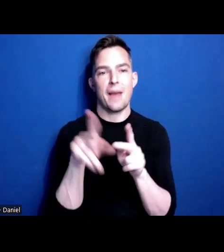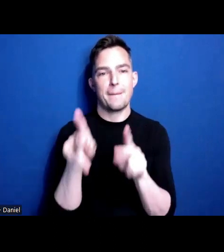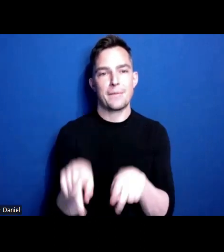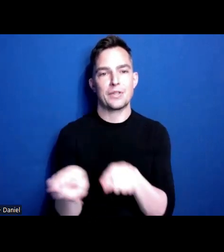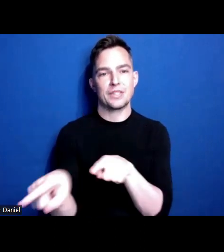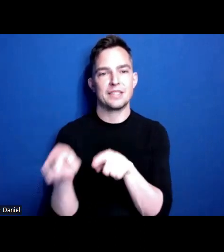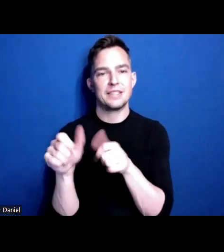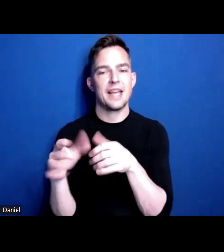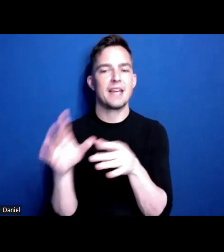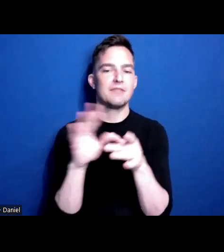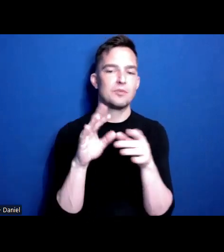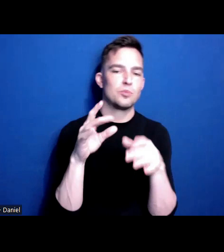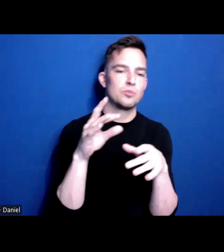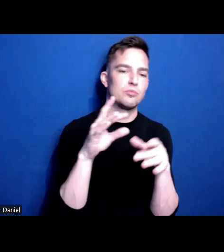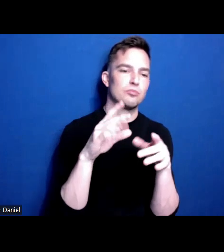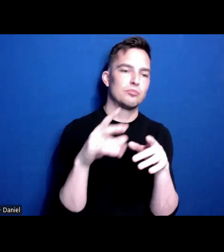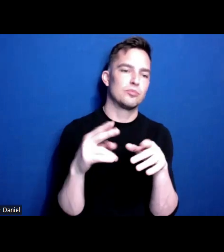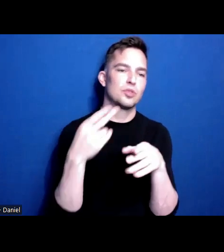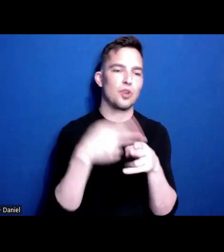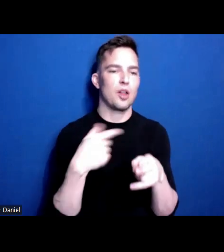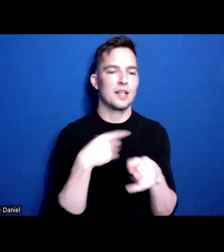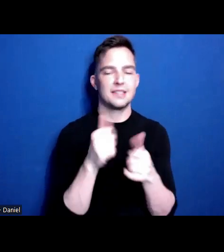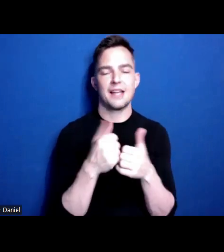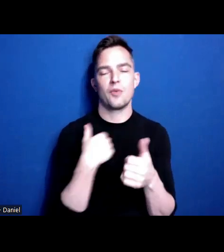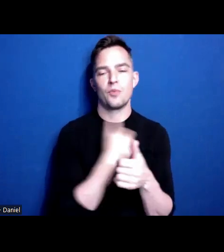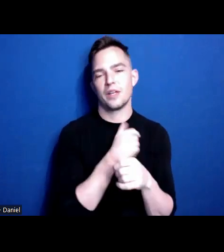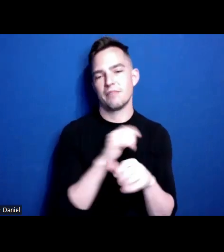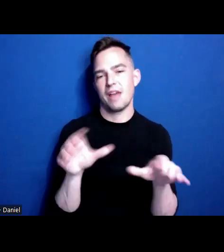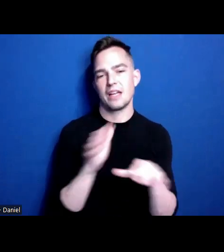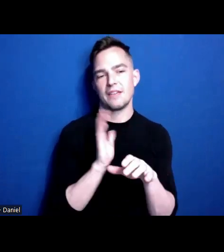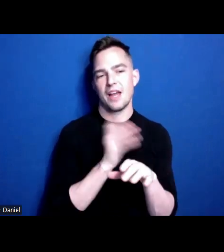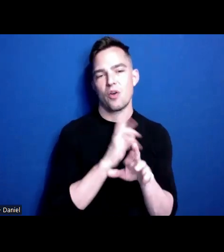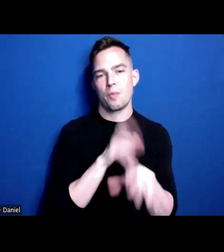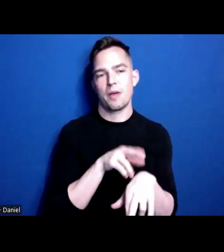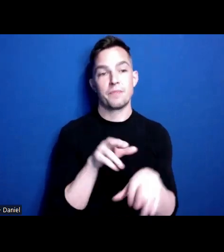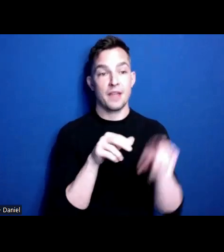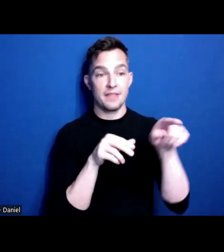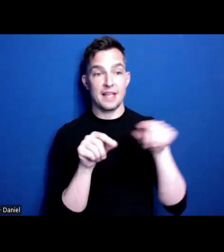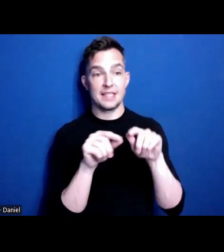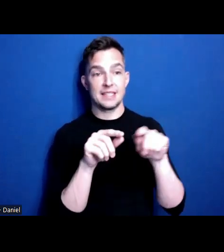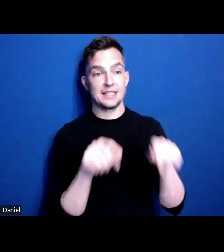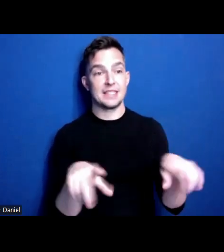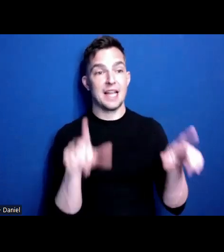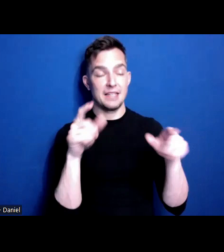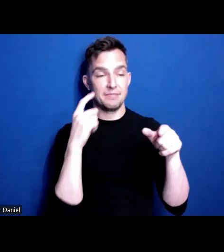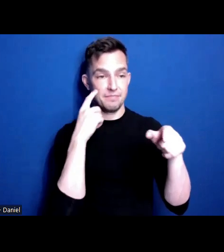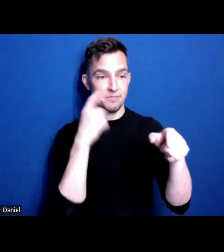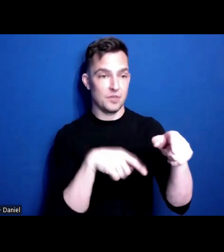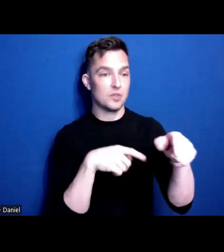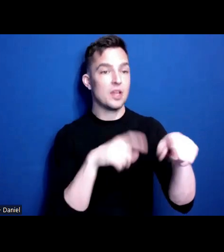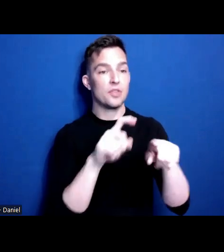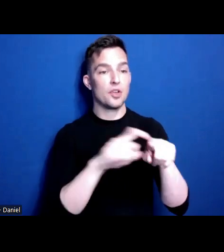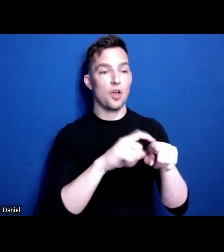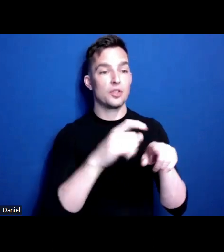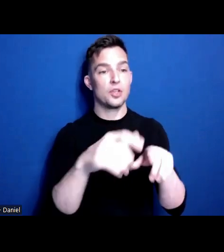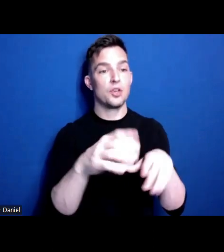referred to us and how we are activating our response. So on this slide, you're seeing the bars are the calls that are being